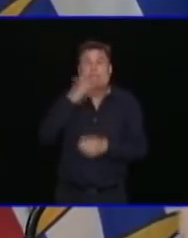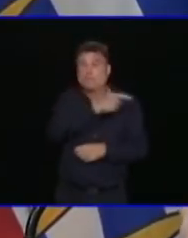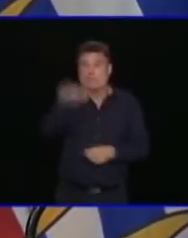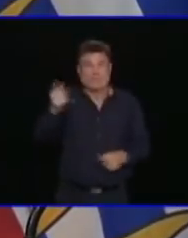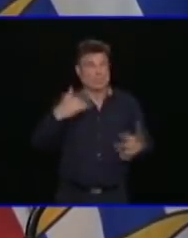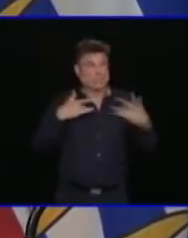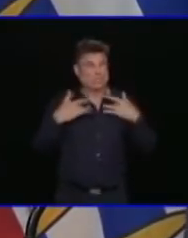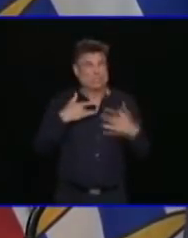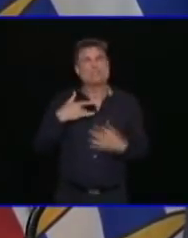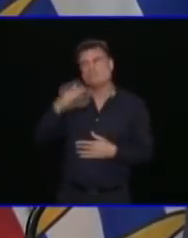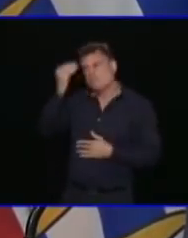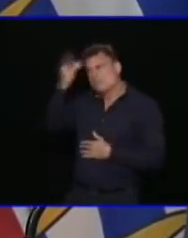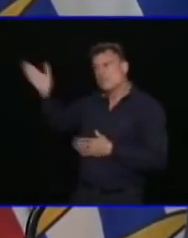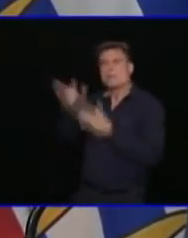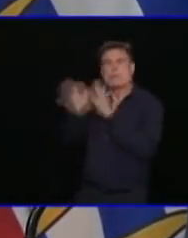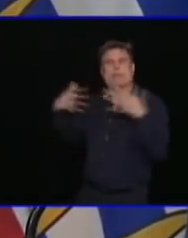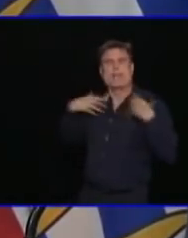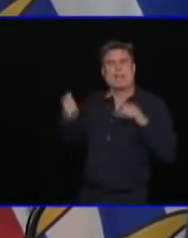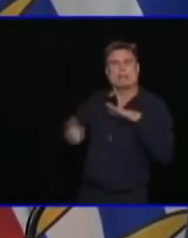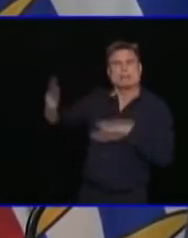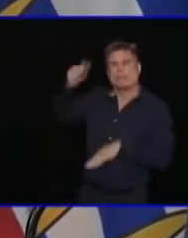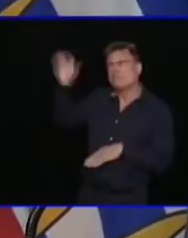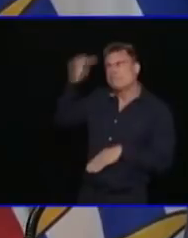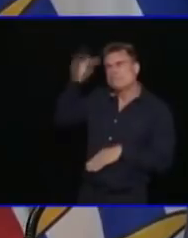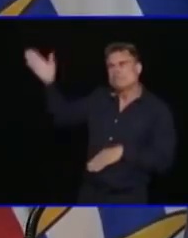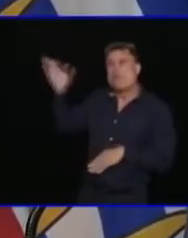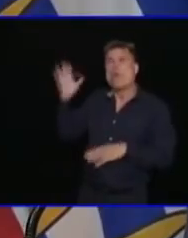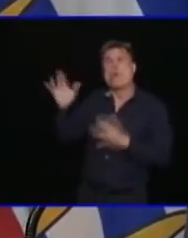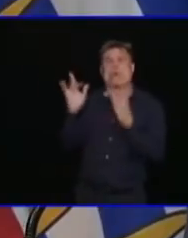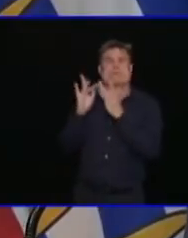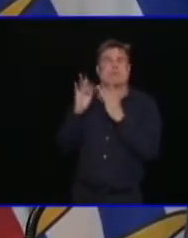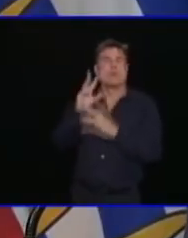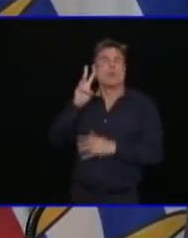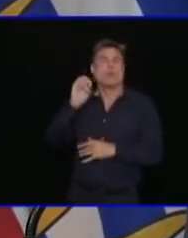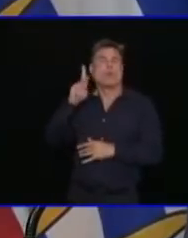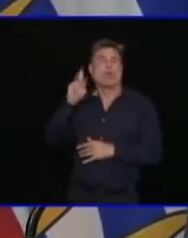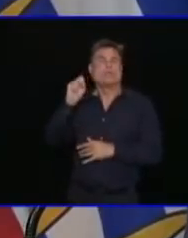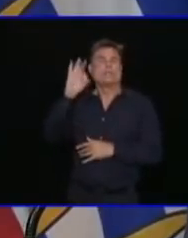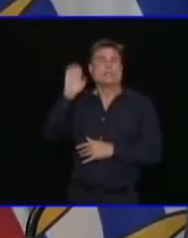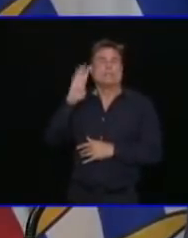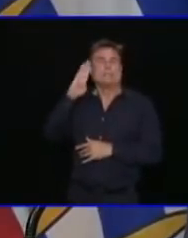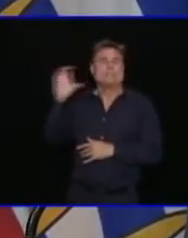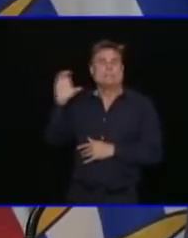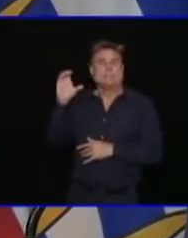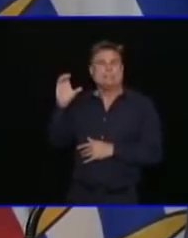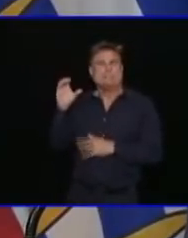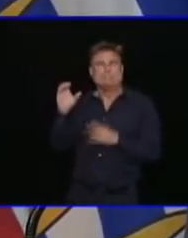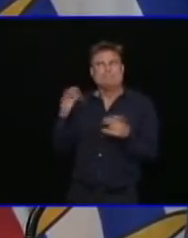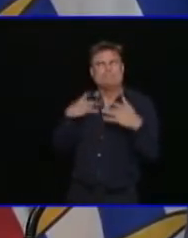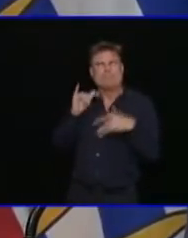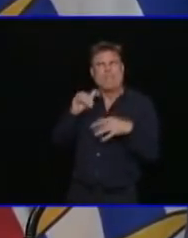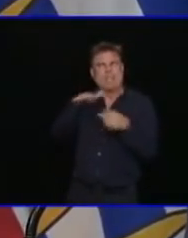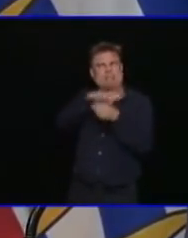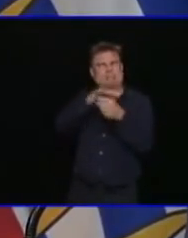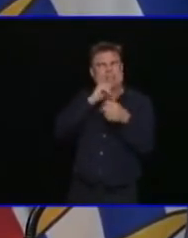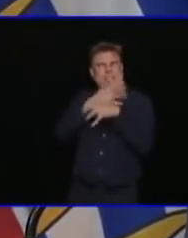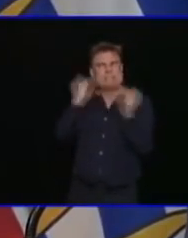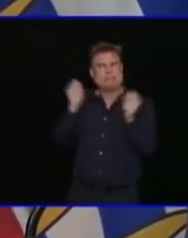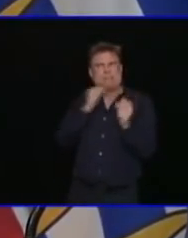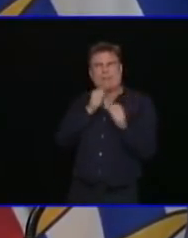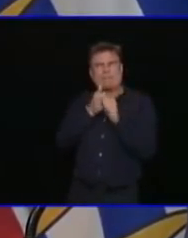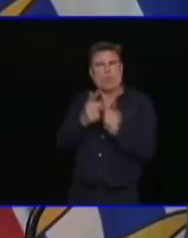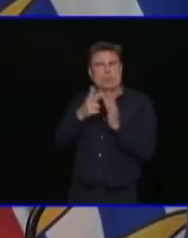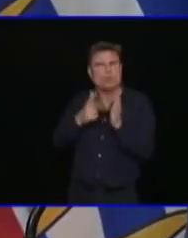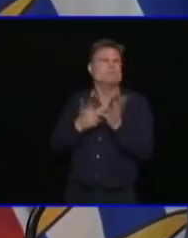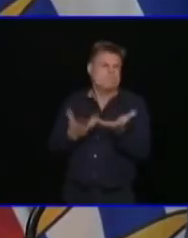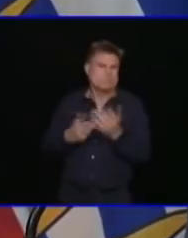bend that curve back down. Do you have a follow-up, Keith? Oh, that's good. Thank you very much. Thank you. Next